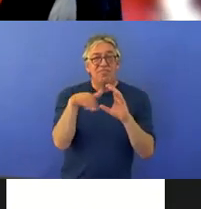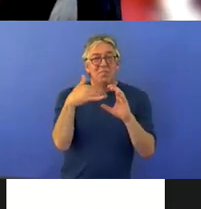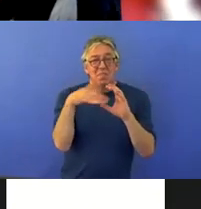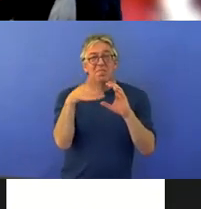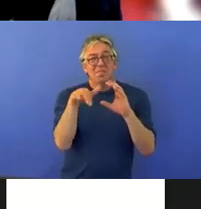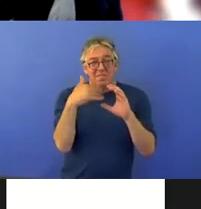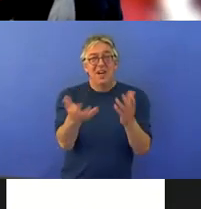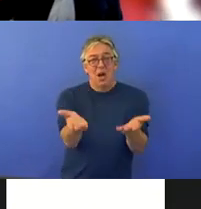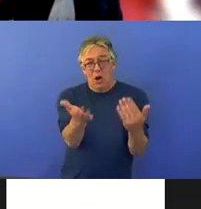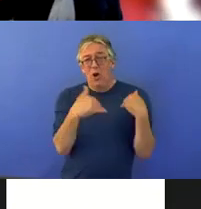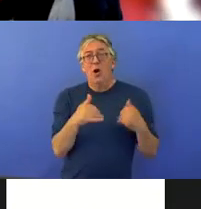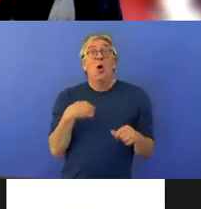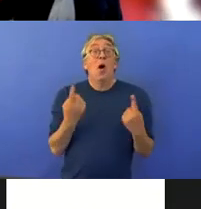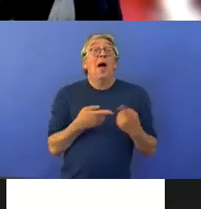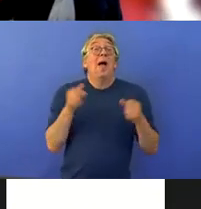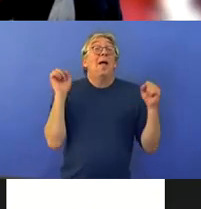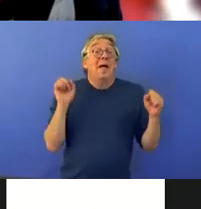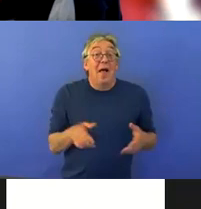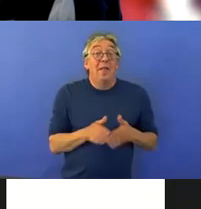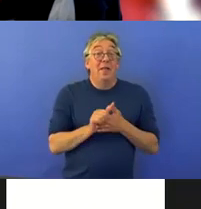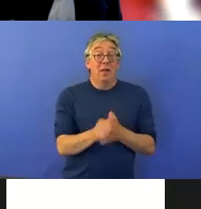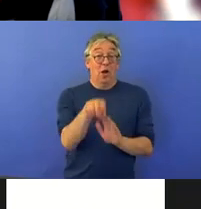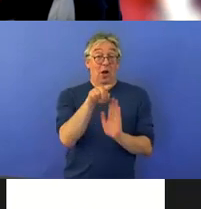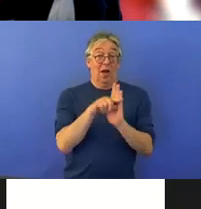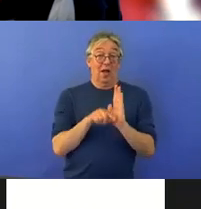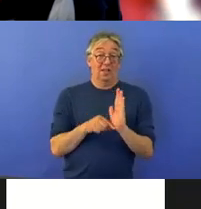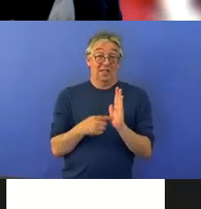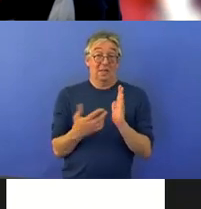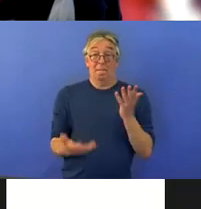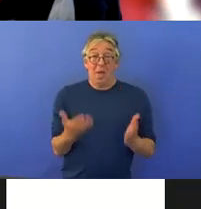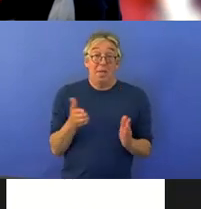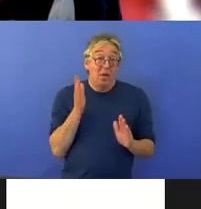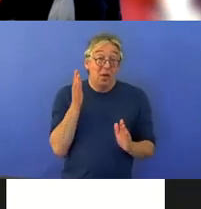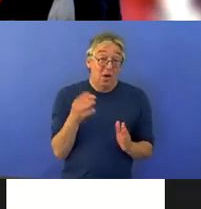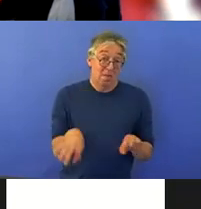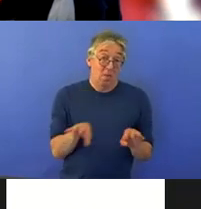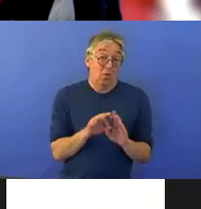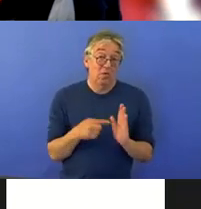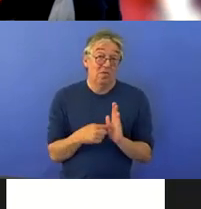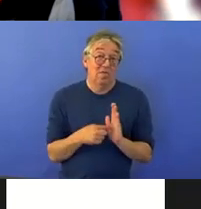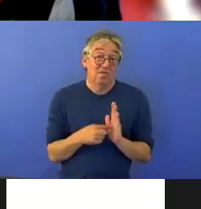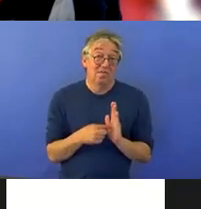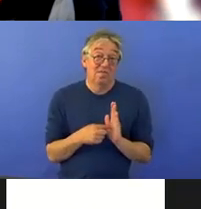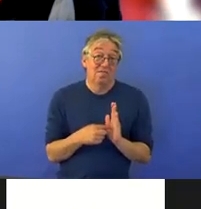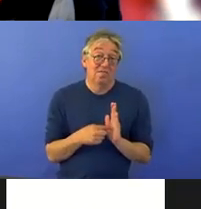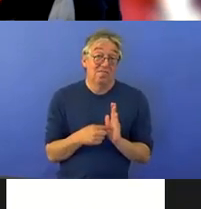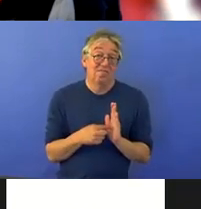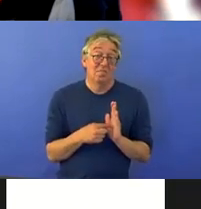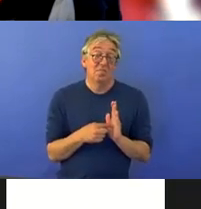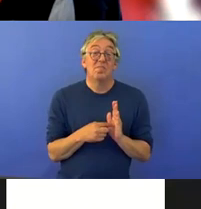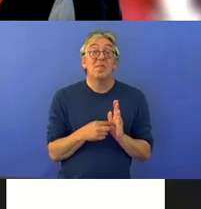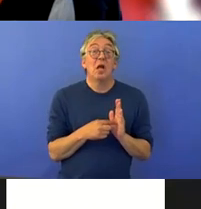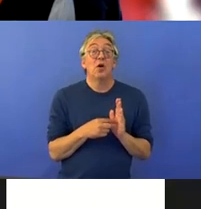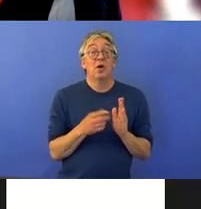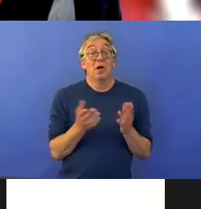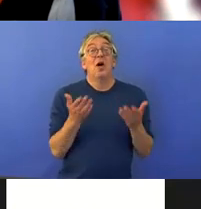in the guidelines. It would be a very important thing. And thank you very much for permit me to be